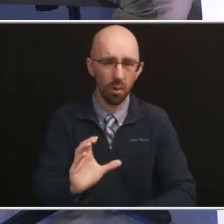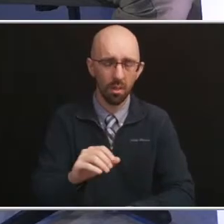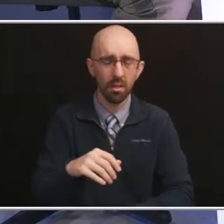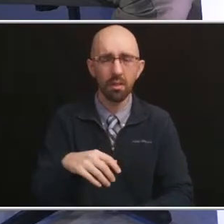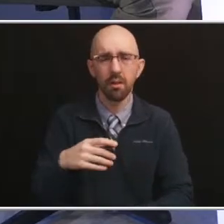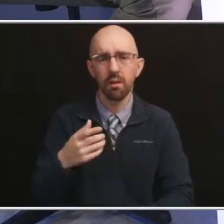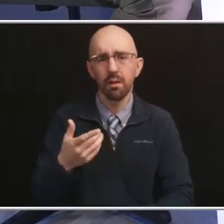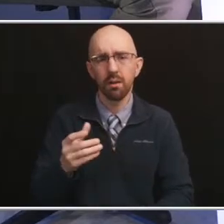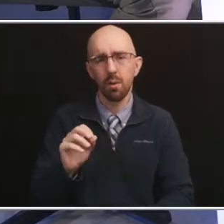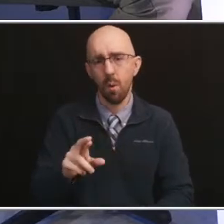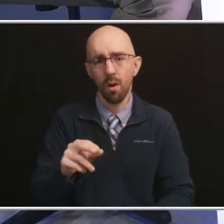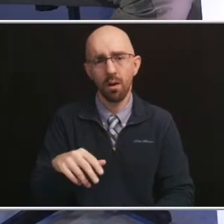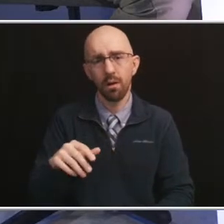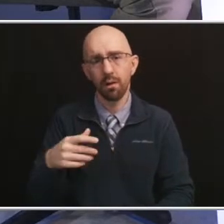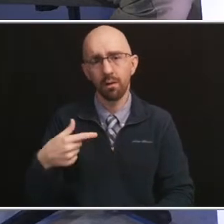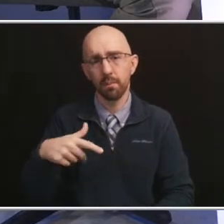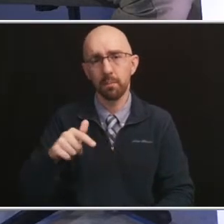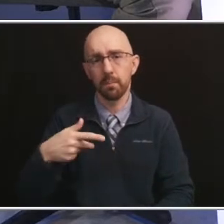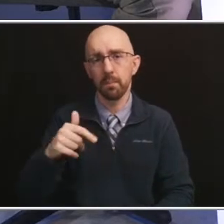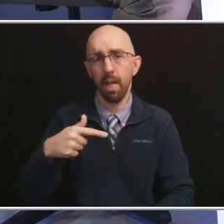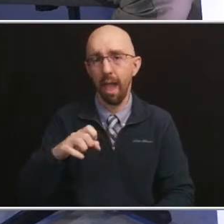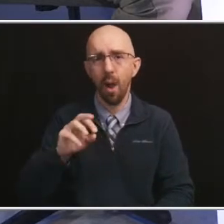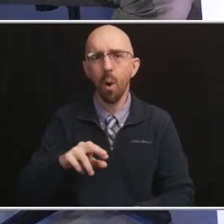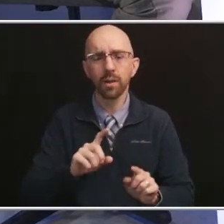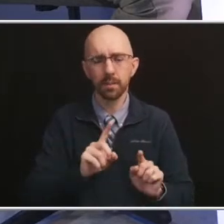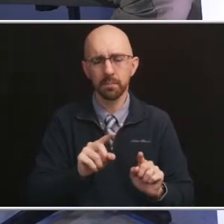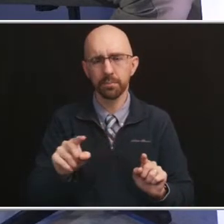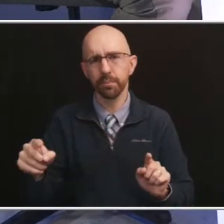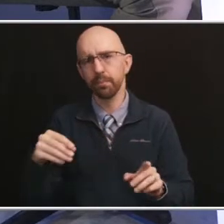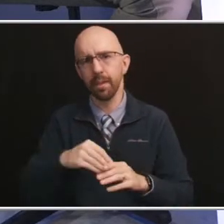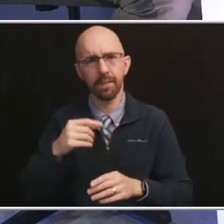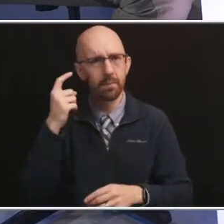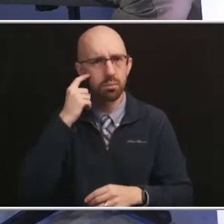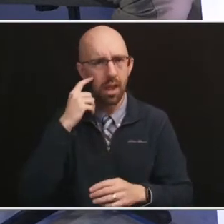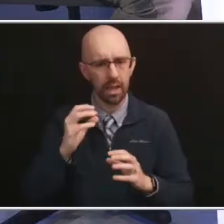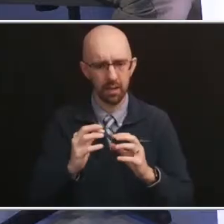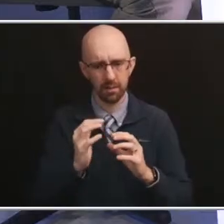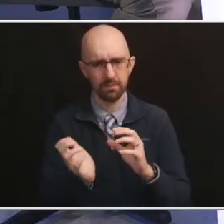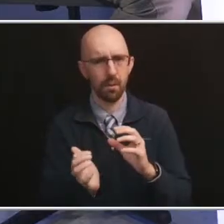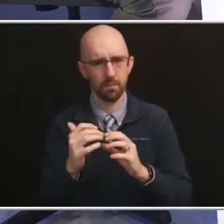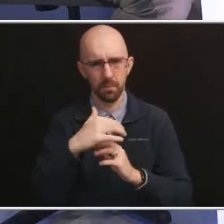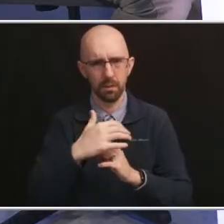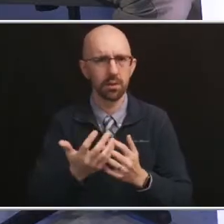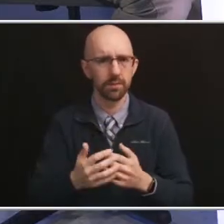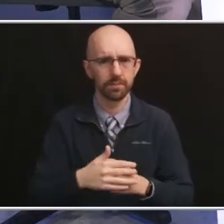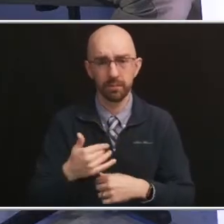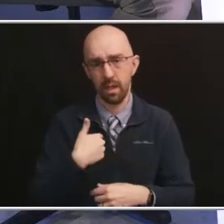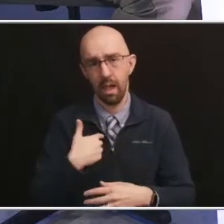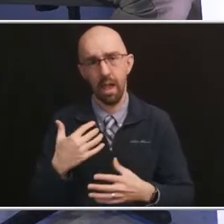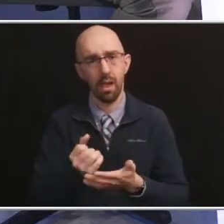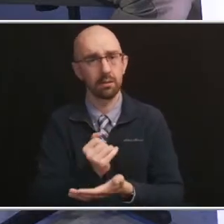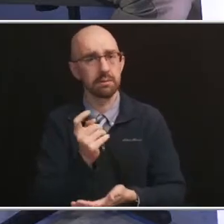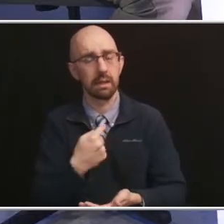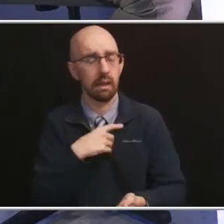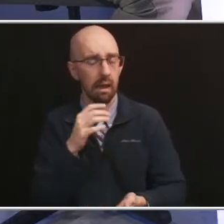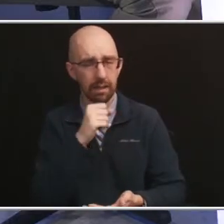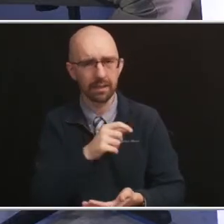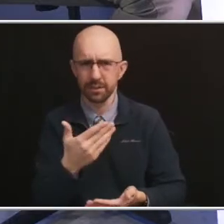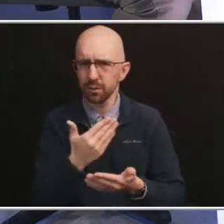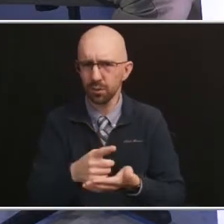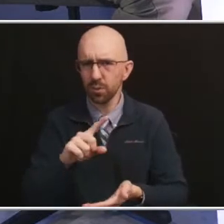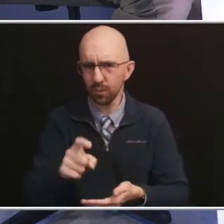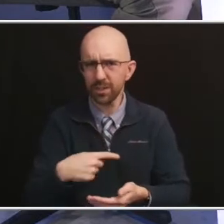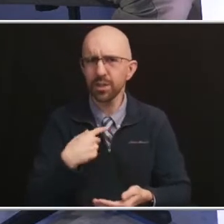general salt and peppering throughout the brain? Who wants to take that one? I guess I'll take. Okay, that's a good question. I wonder what it looks